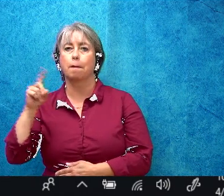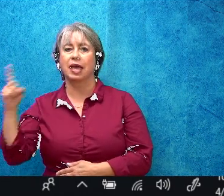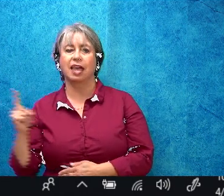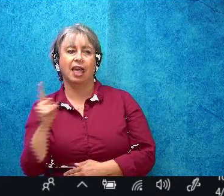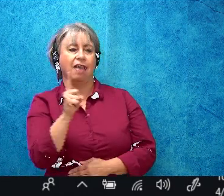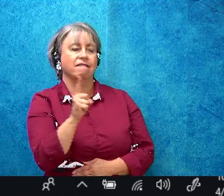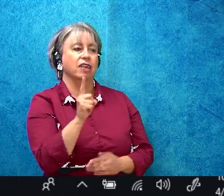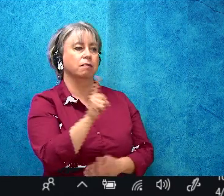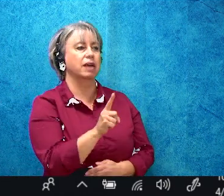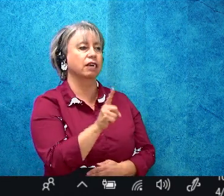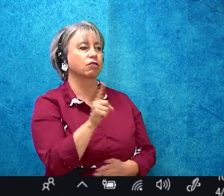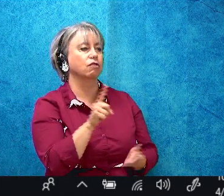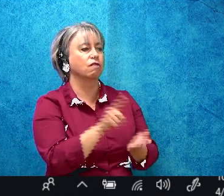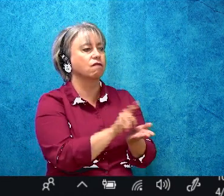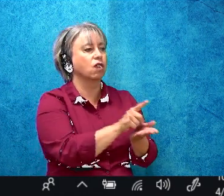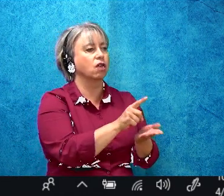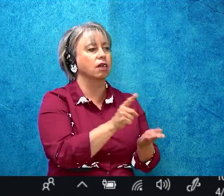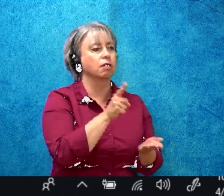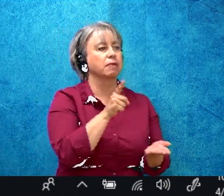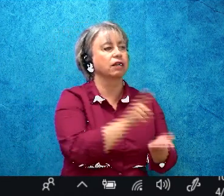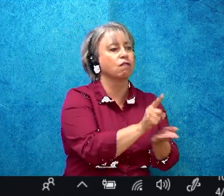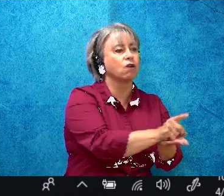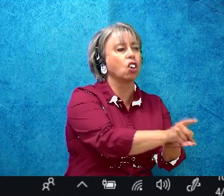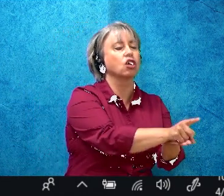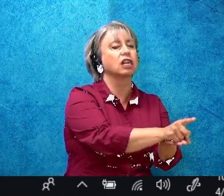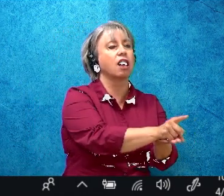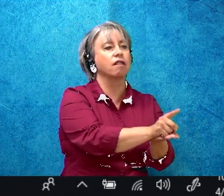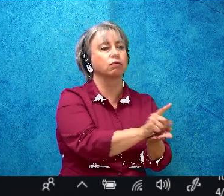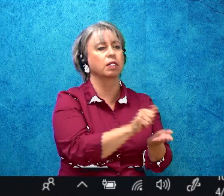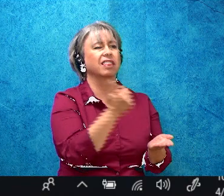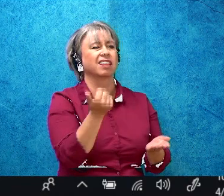fall in love with an ugly dude, pretty much.